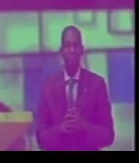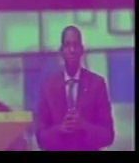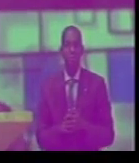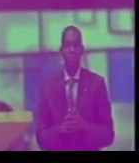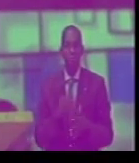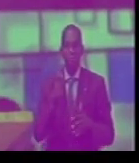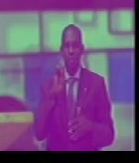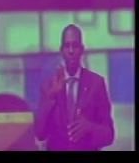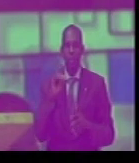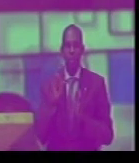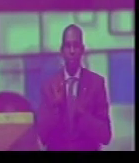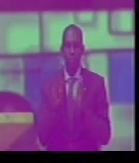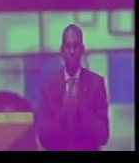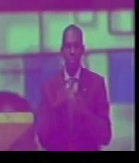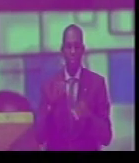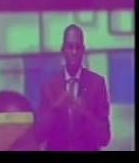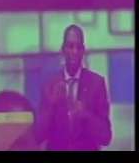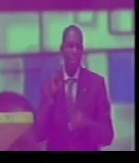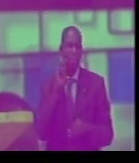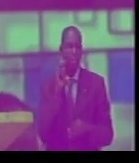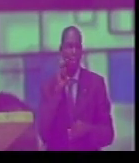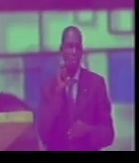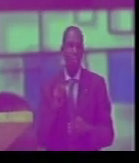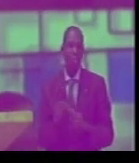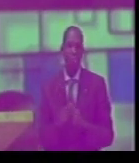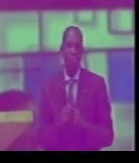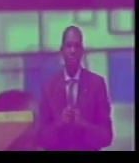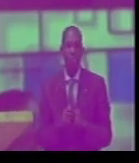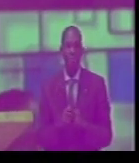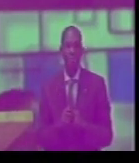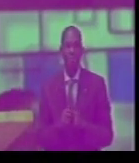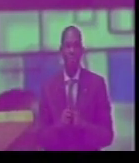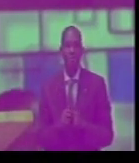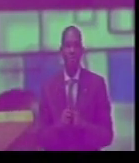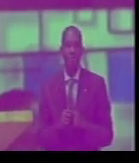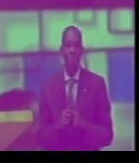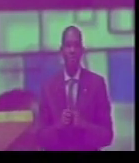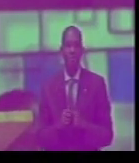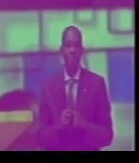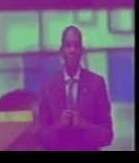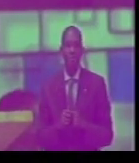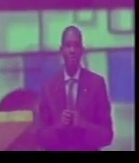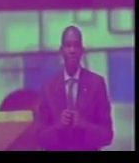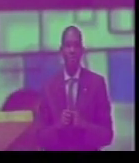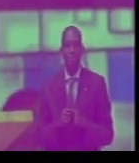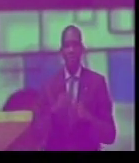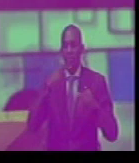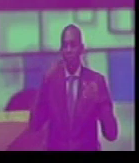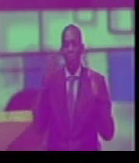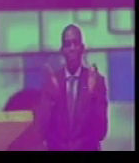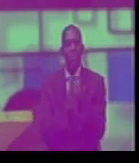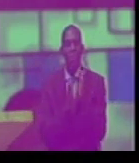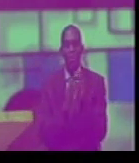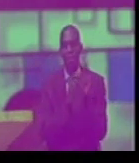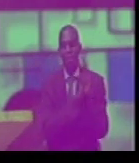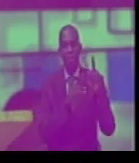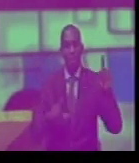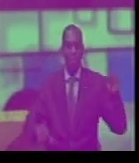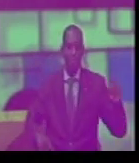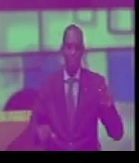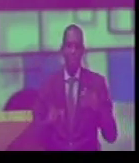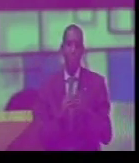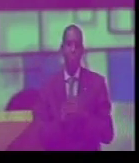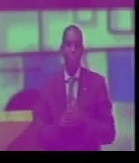Edo State, South Nigeria, West Africa. Edo Live.